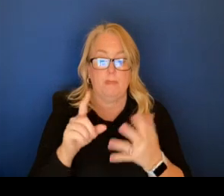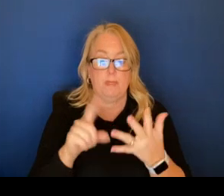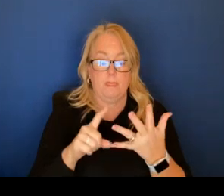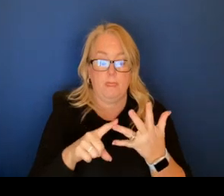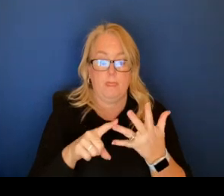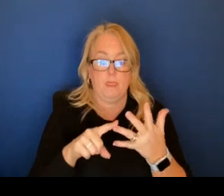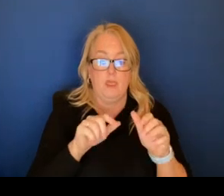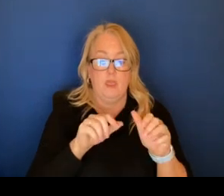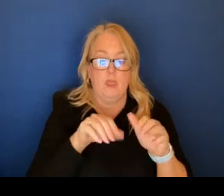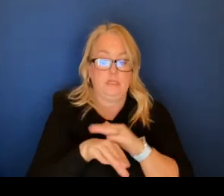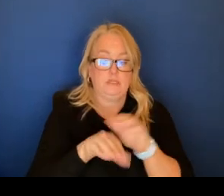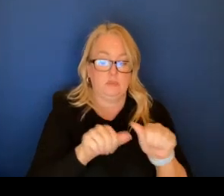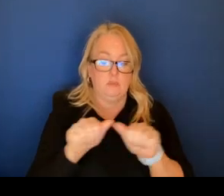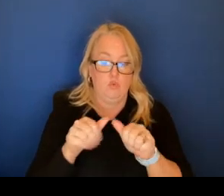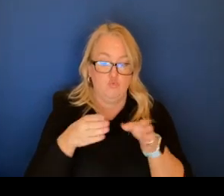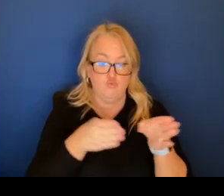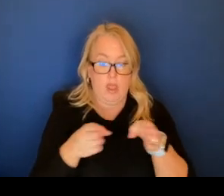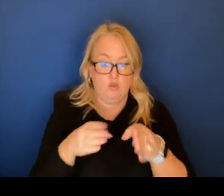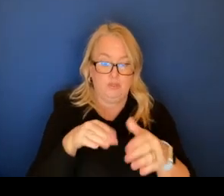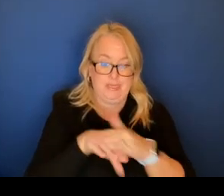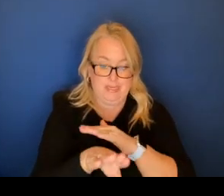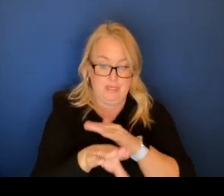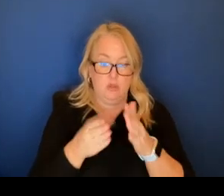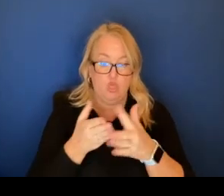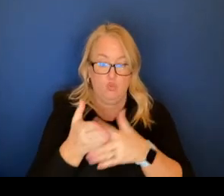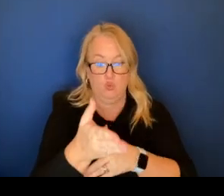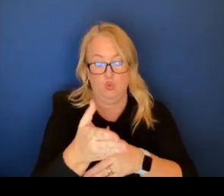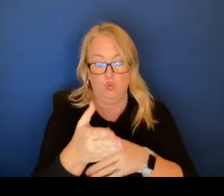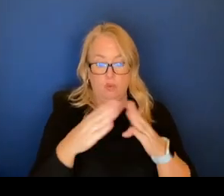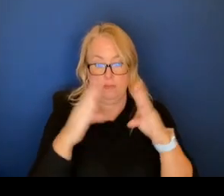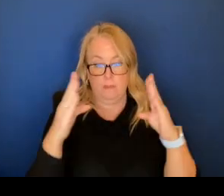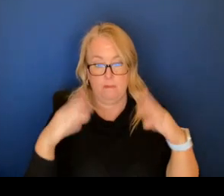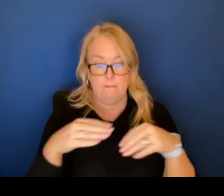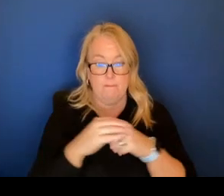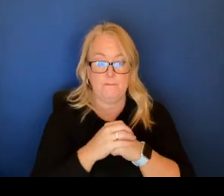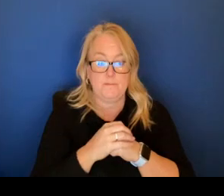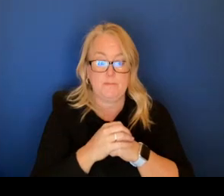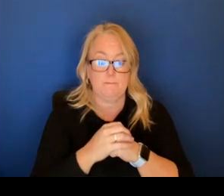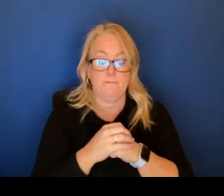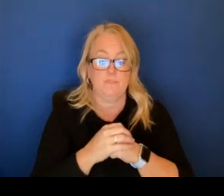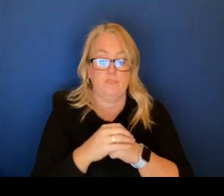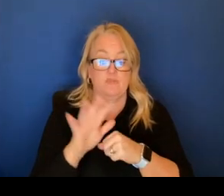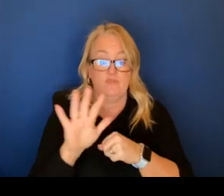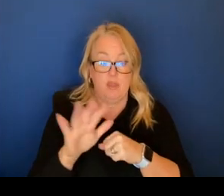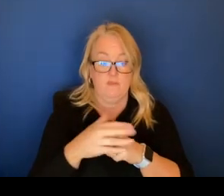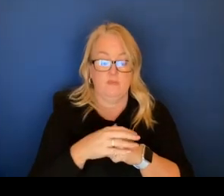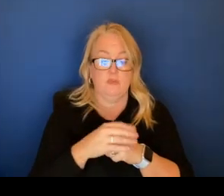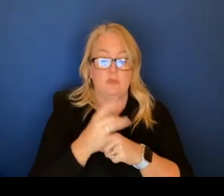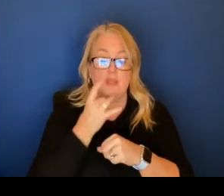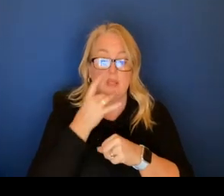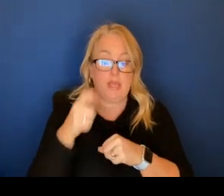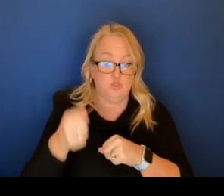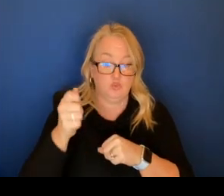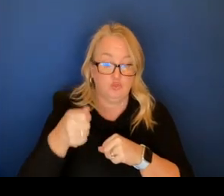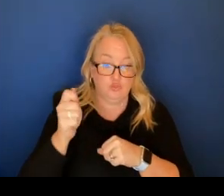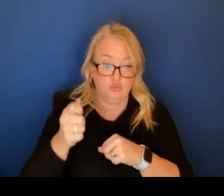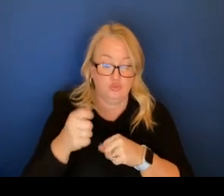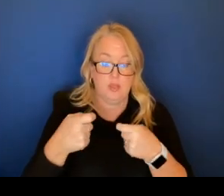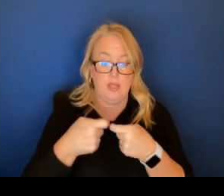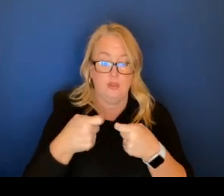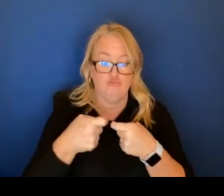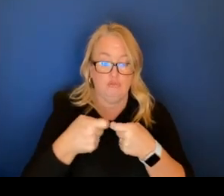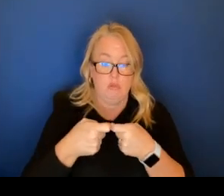4, accessible routes into and through the covered unit. Requirement 5, light switches,